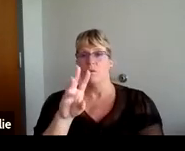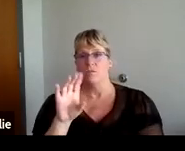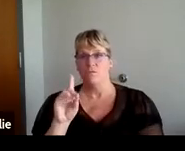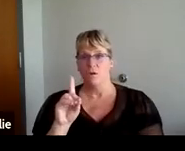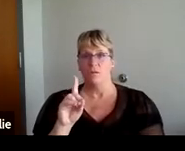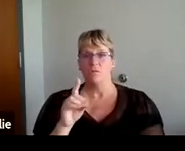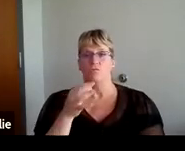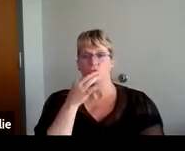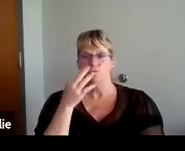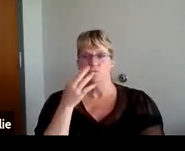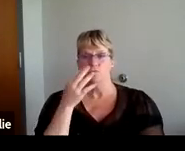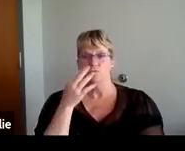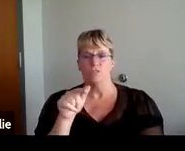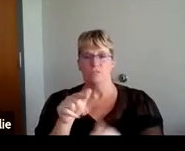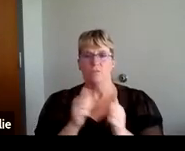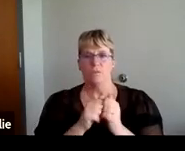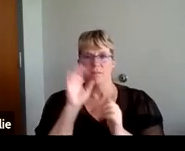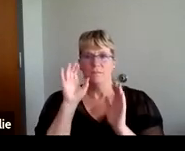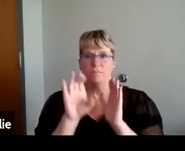to the end here.